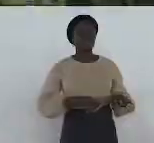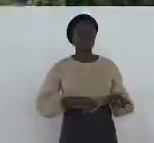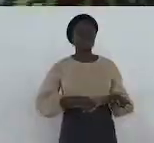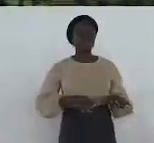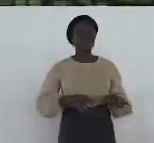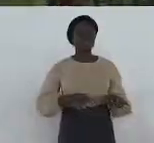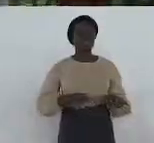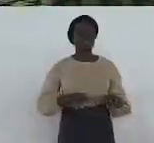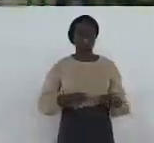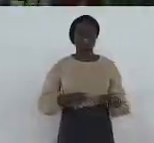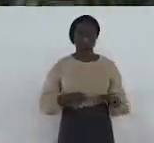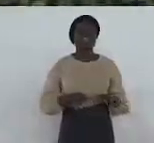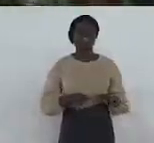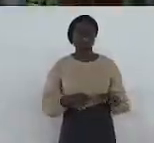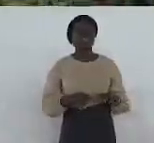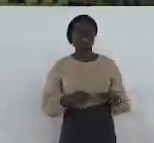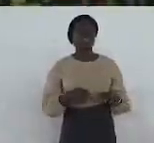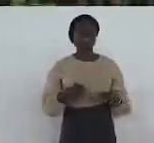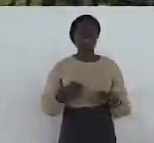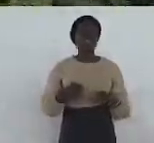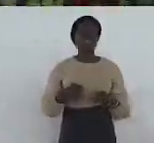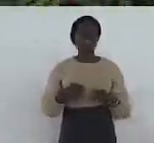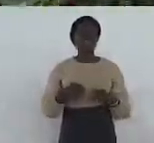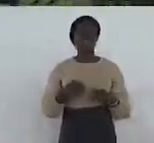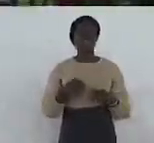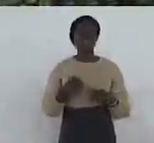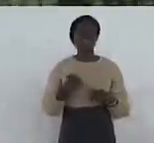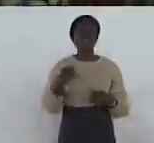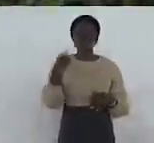who shall